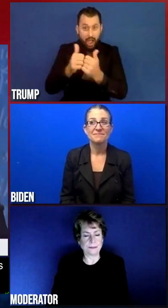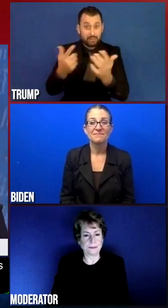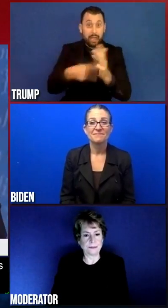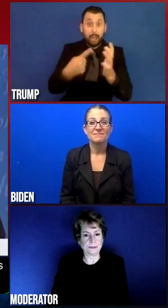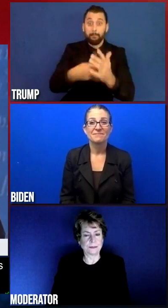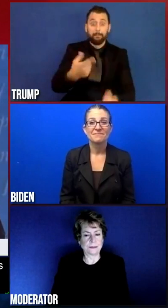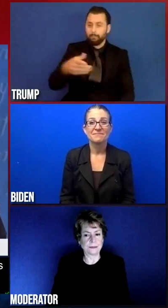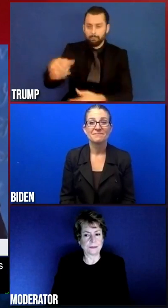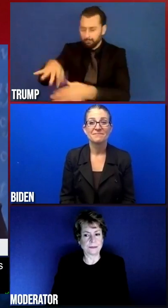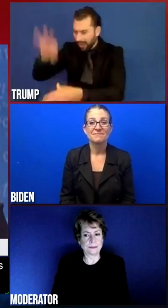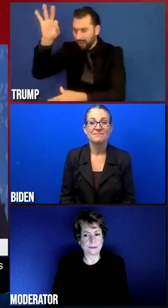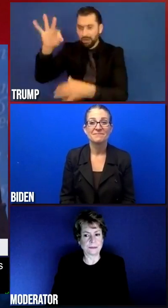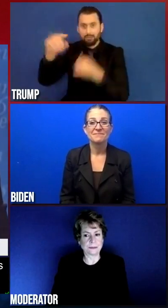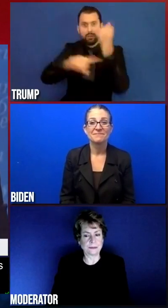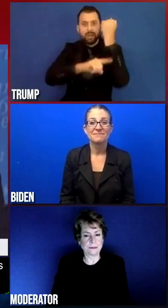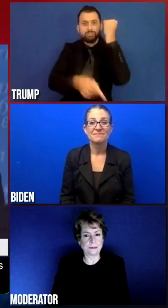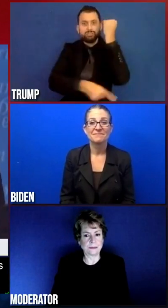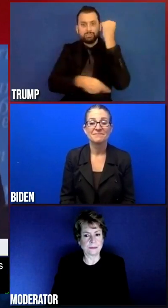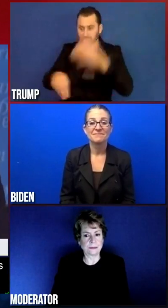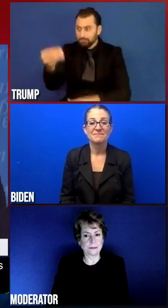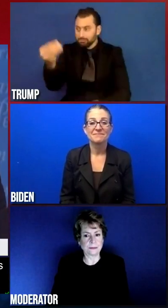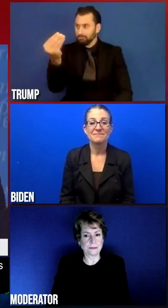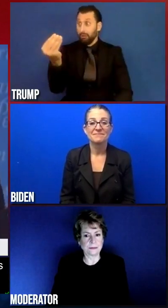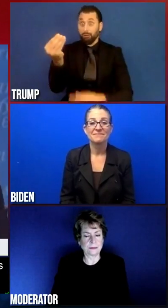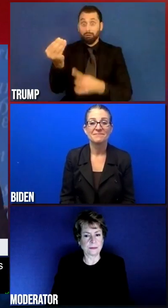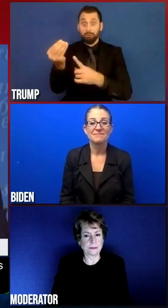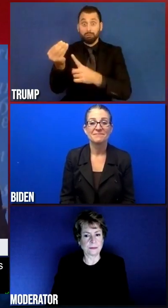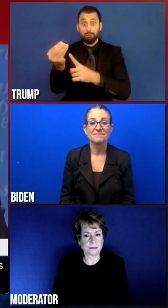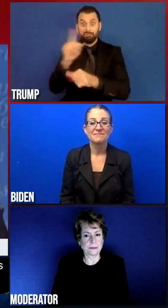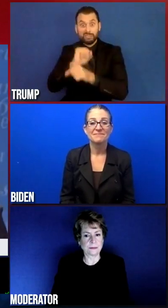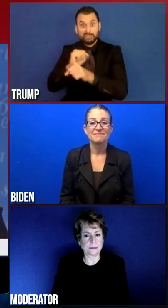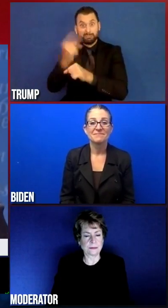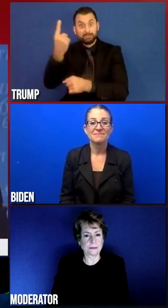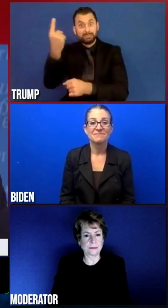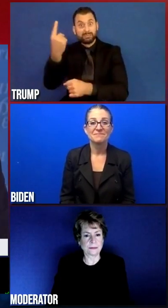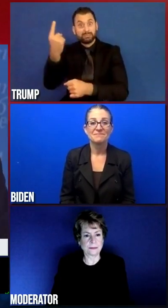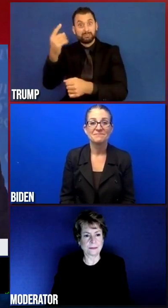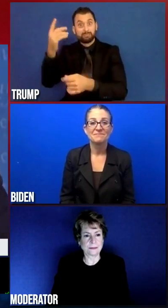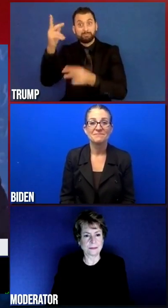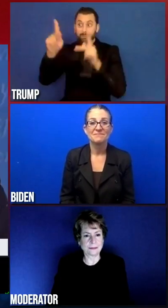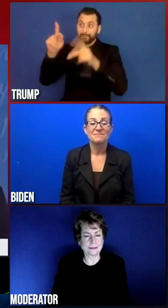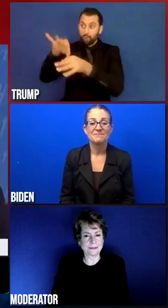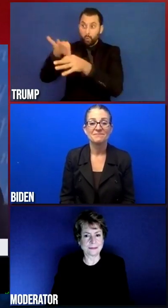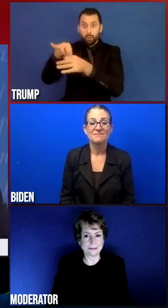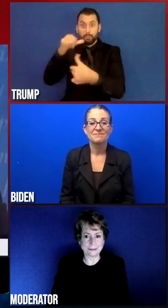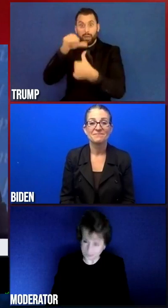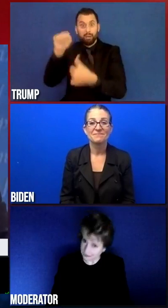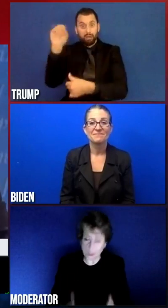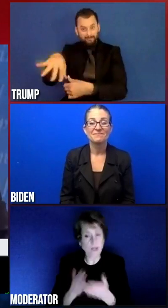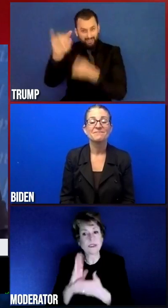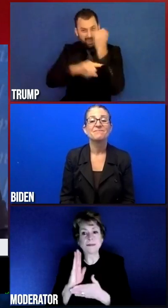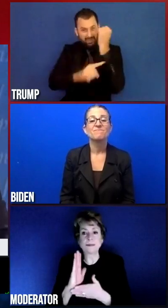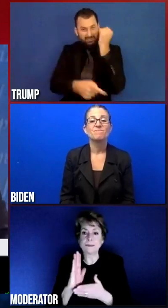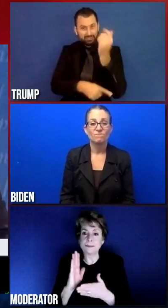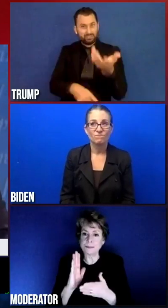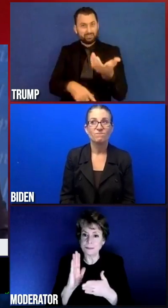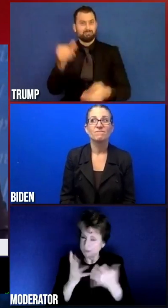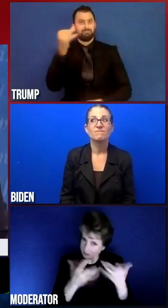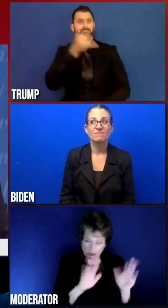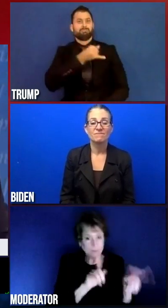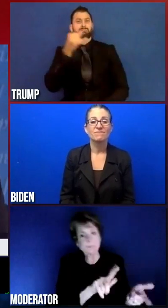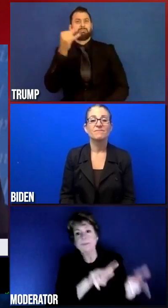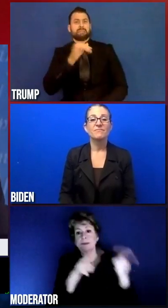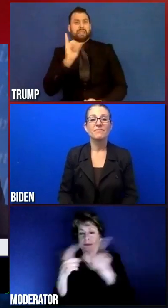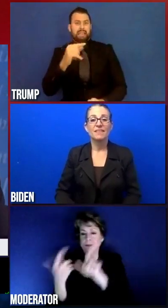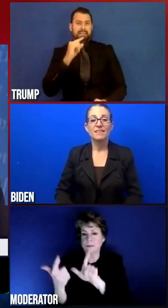days ago, and they all had the name military ballots. They were military. They all had the name Trump on them. Vice President you think Biden, that's good? Vice President